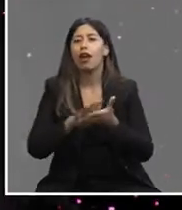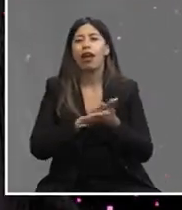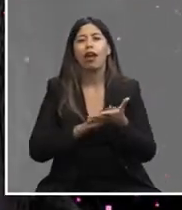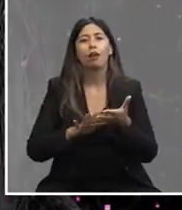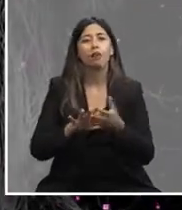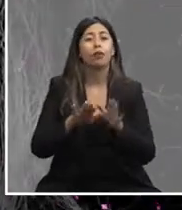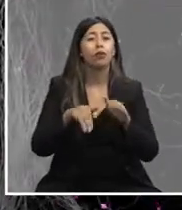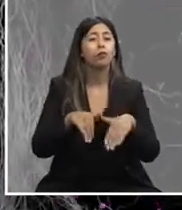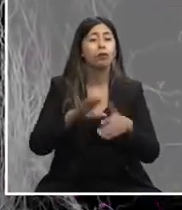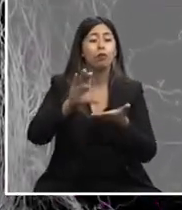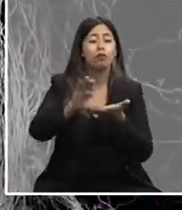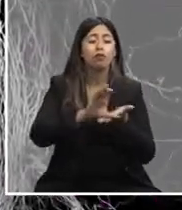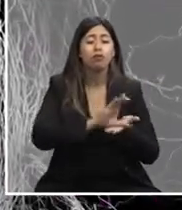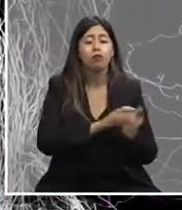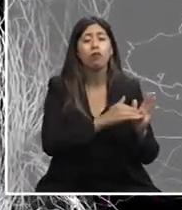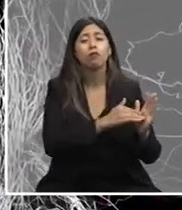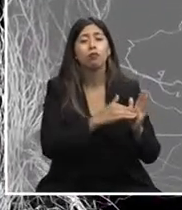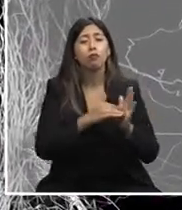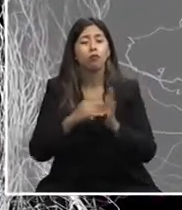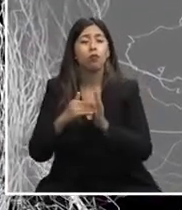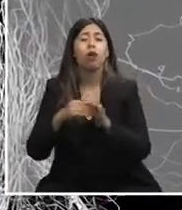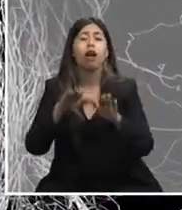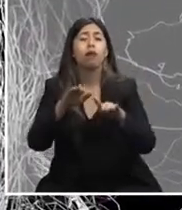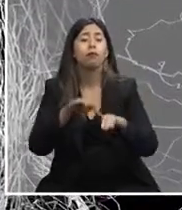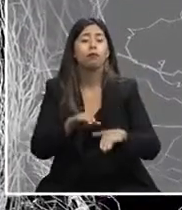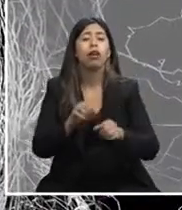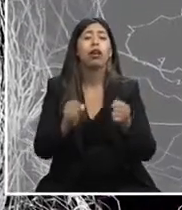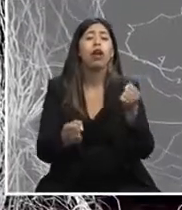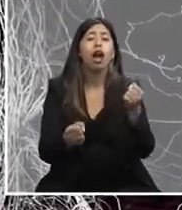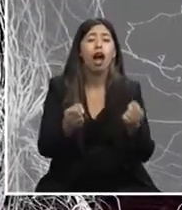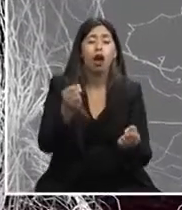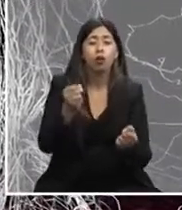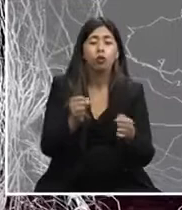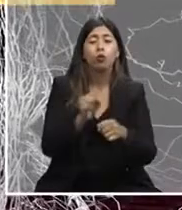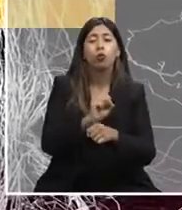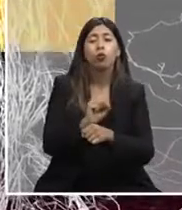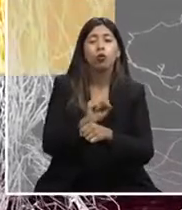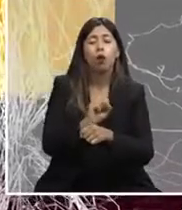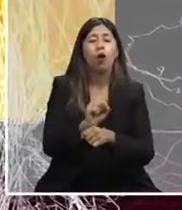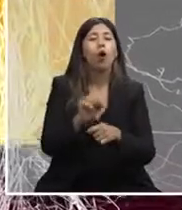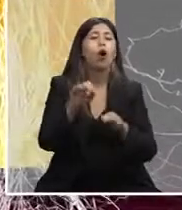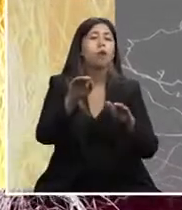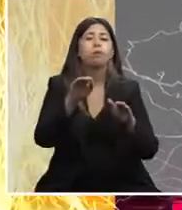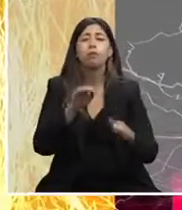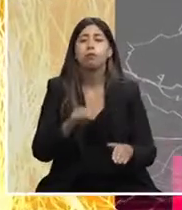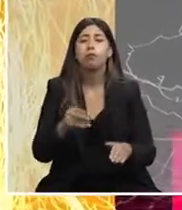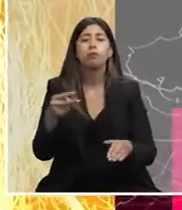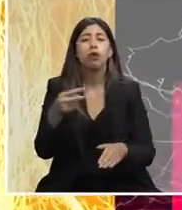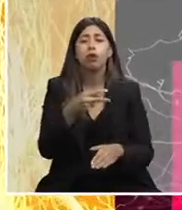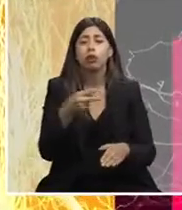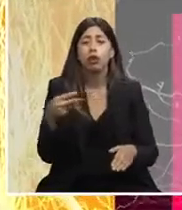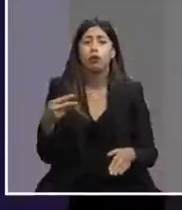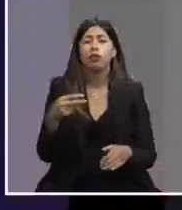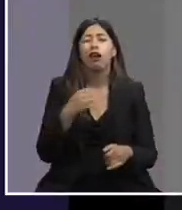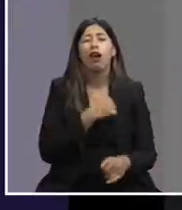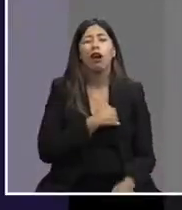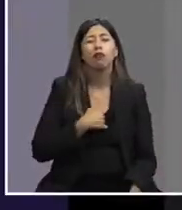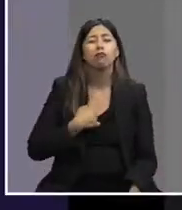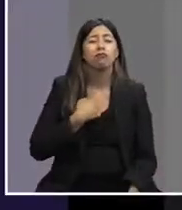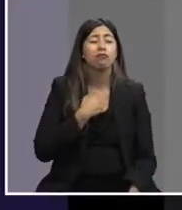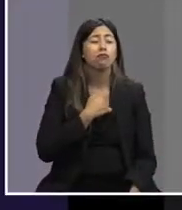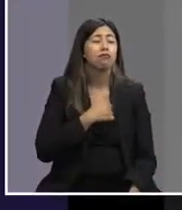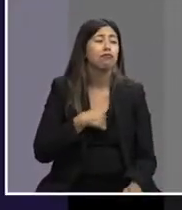sexual partner, they get bored and stop releasing dopamine. The only way to force them to release this